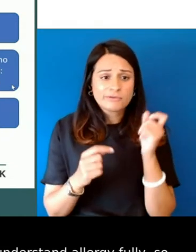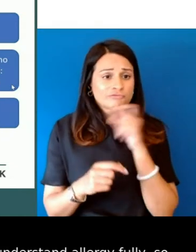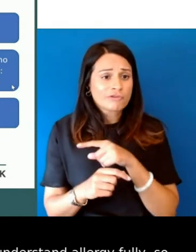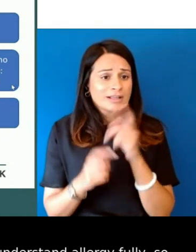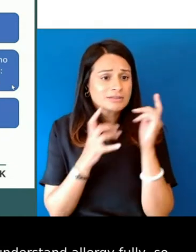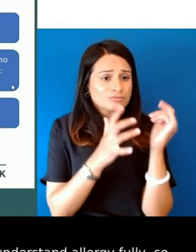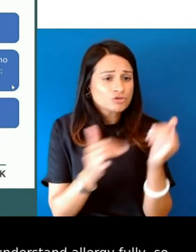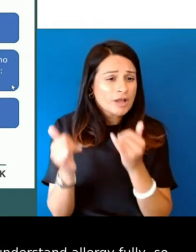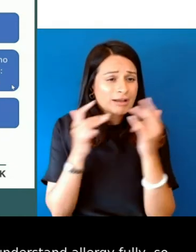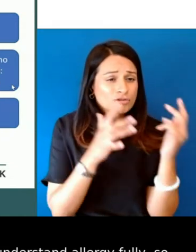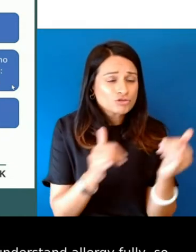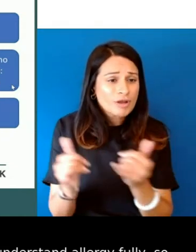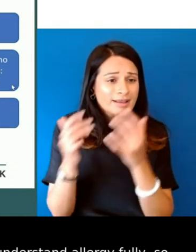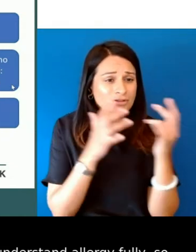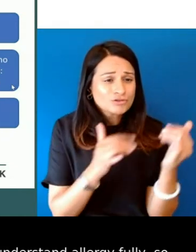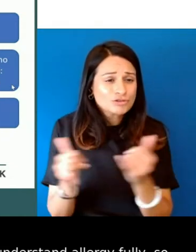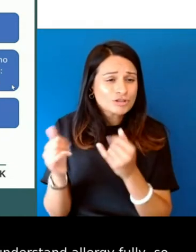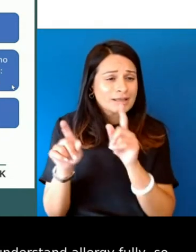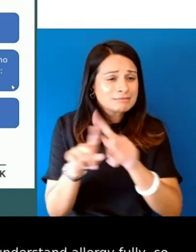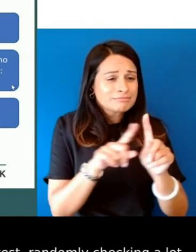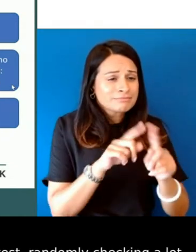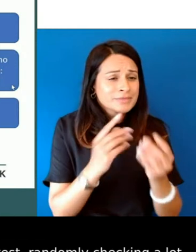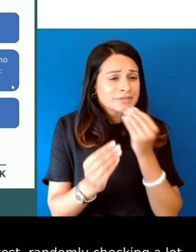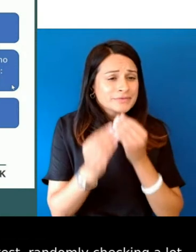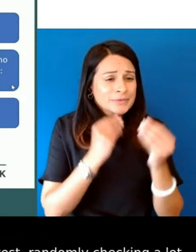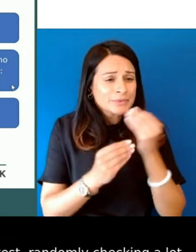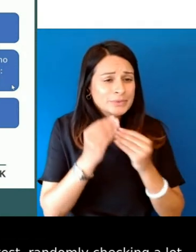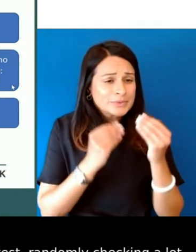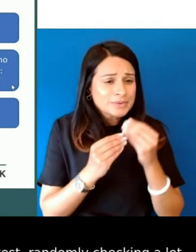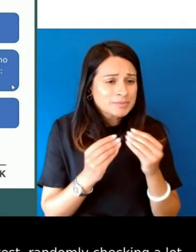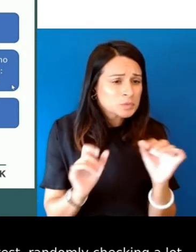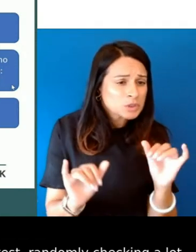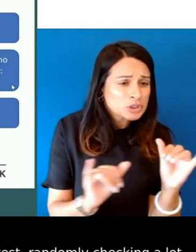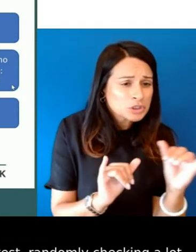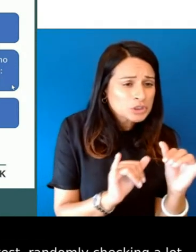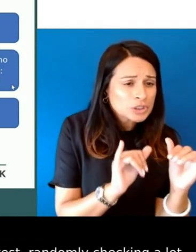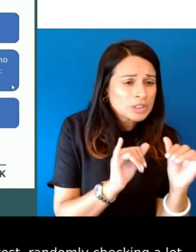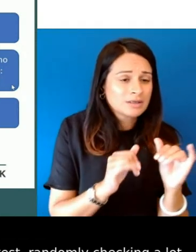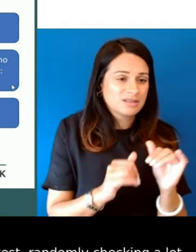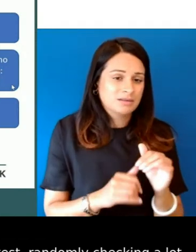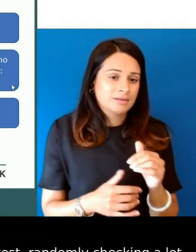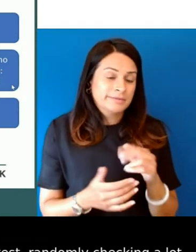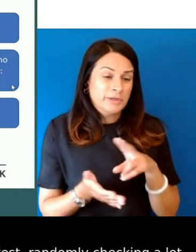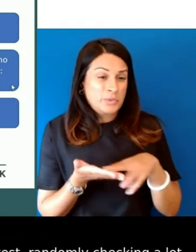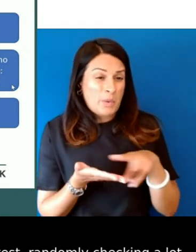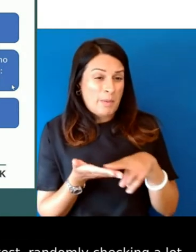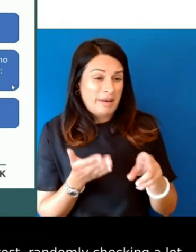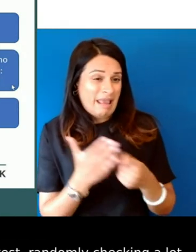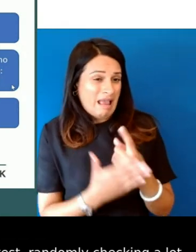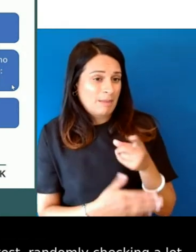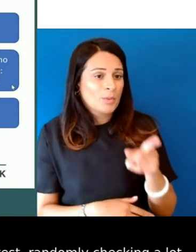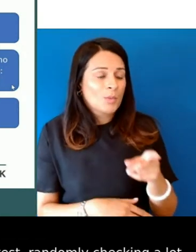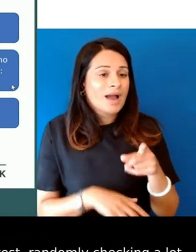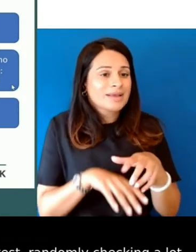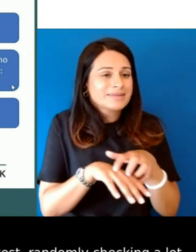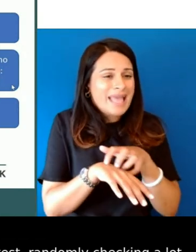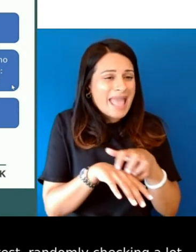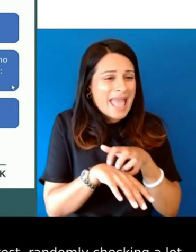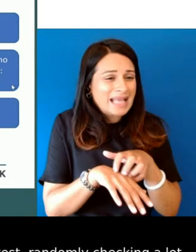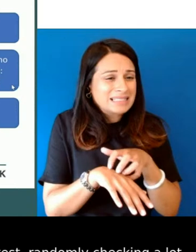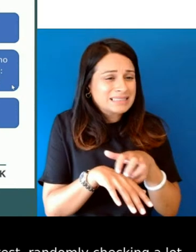to see what people might be allergic to in inverted commerce and the classic reason people have it done is because they've got eczema which isn't very well